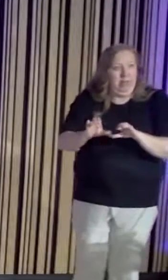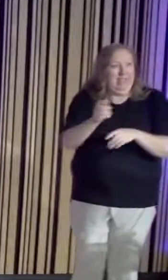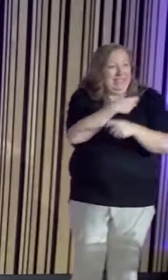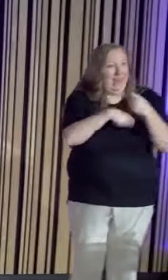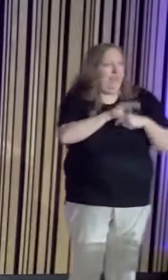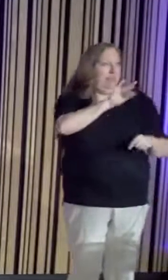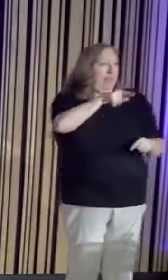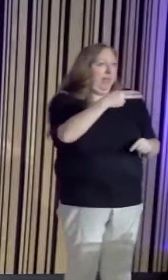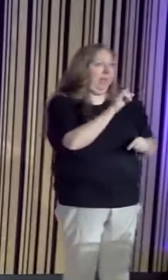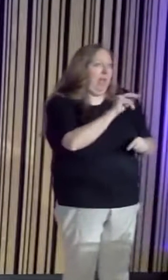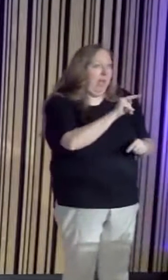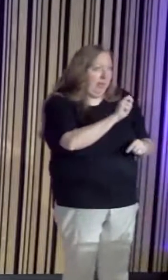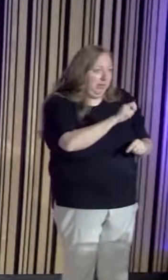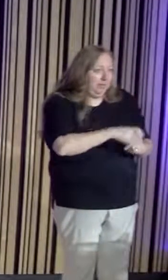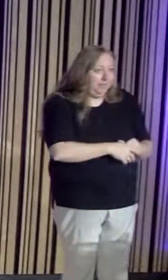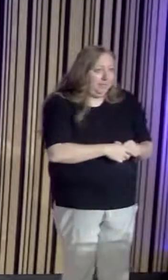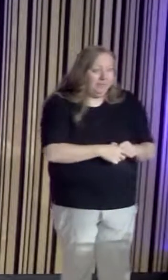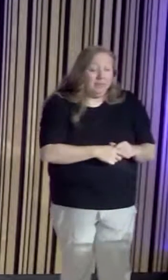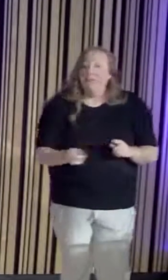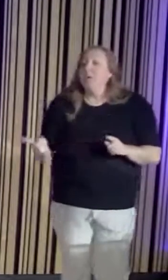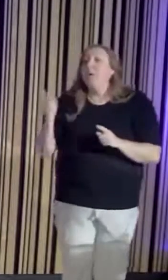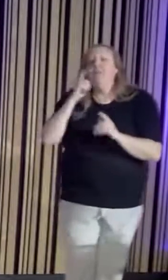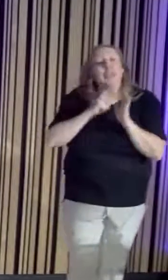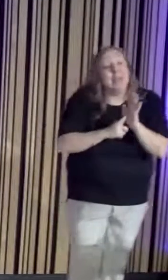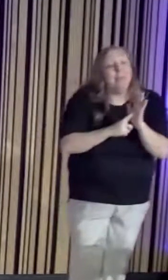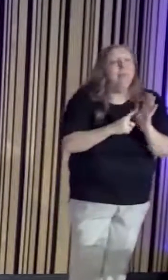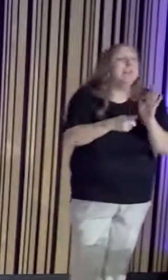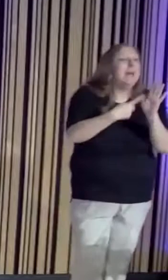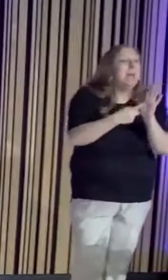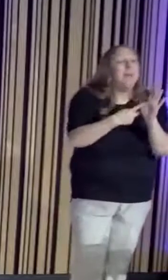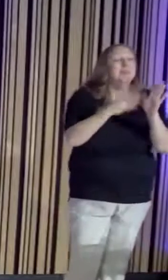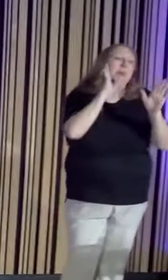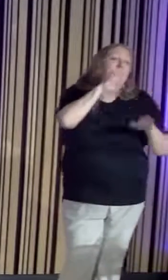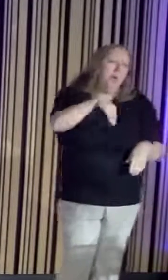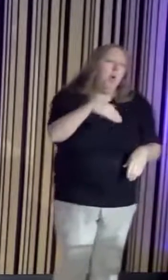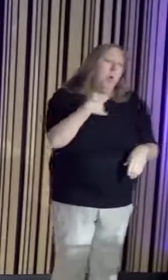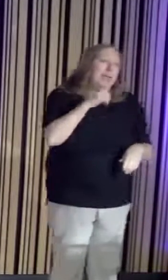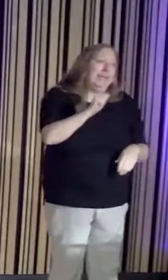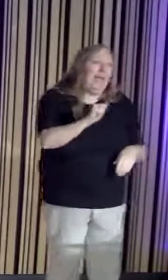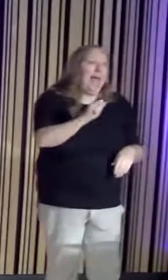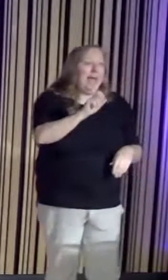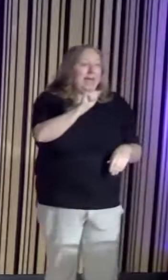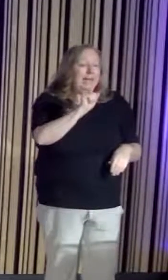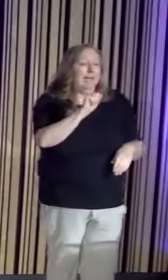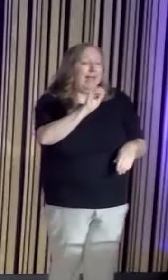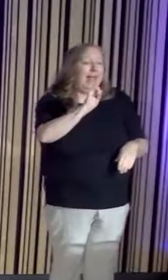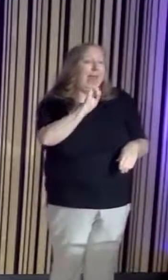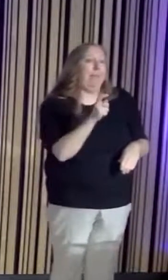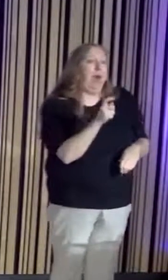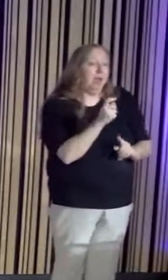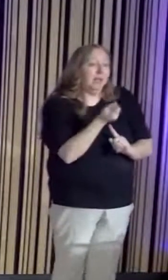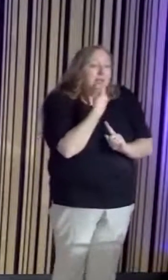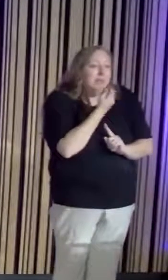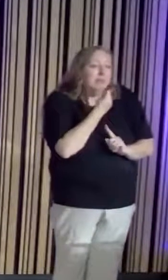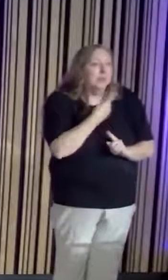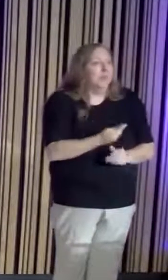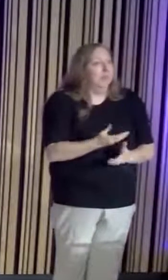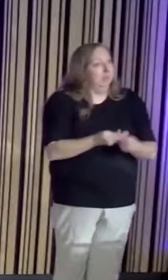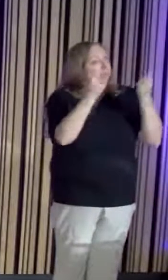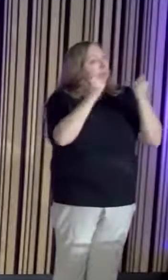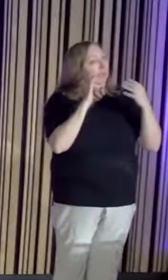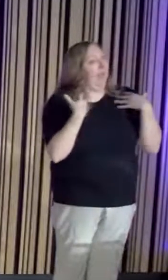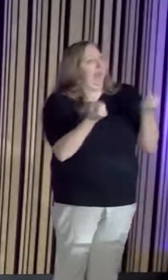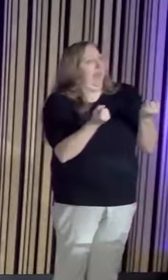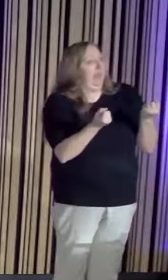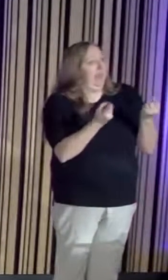take antibiotics, which can destroy your stomach as well as cure you from a virus or from some bacterial infection you have. So how do you, you